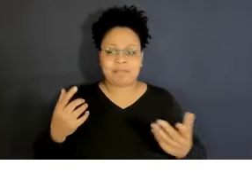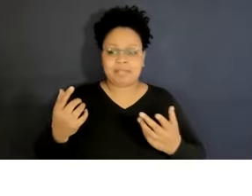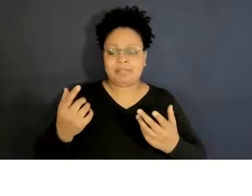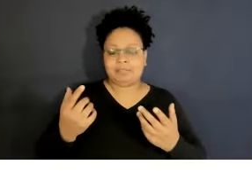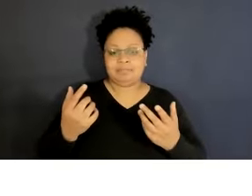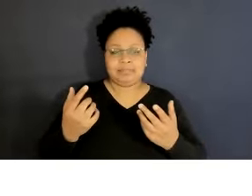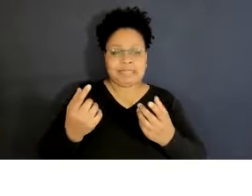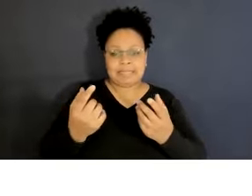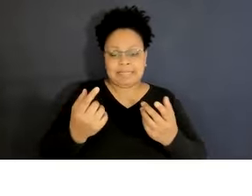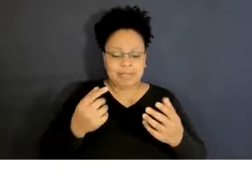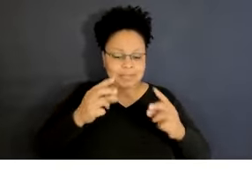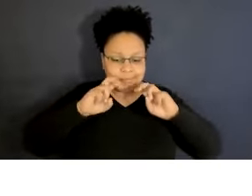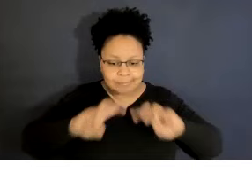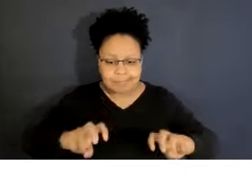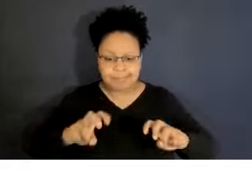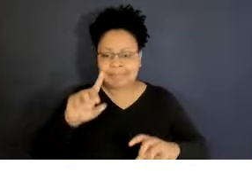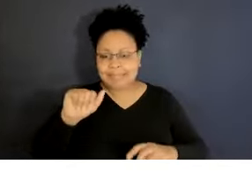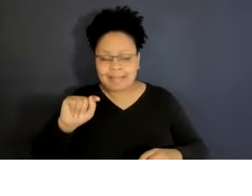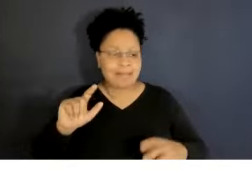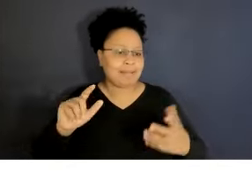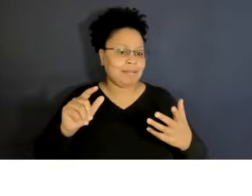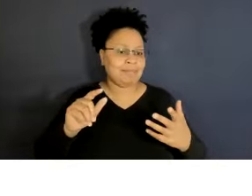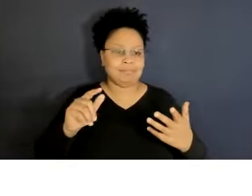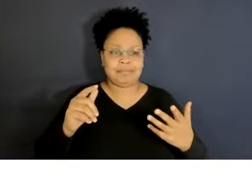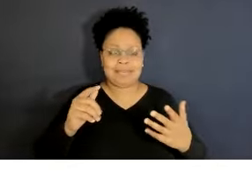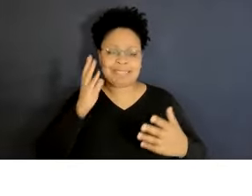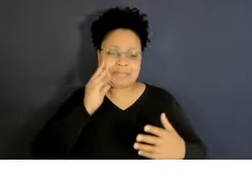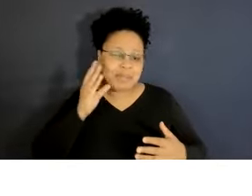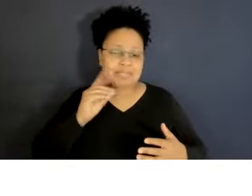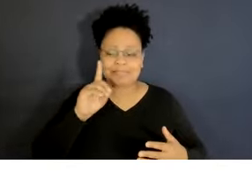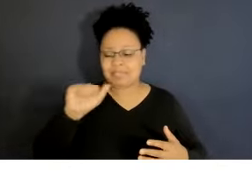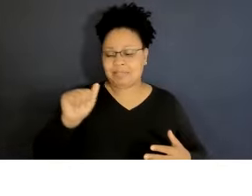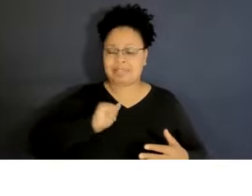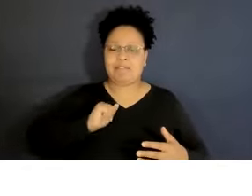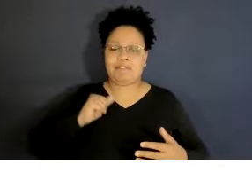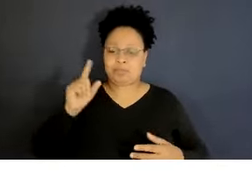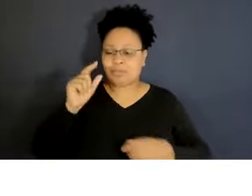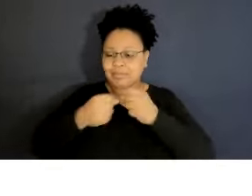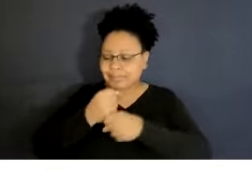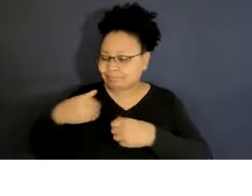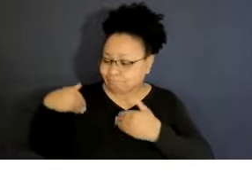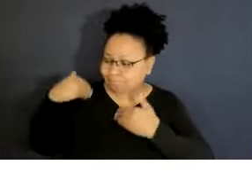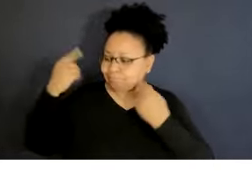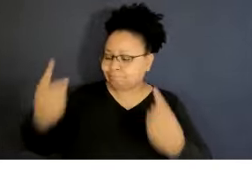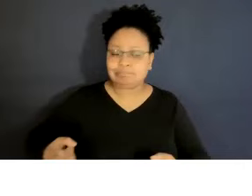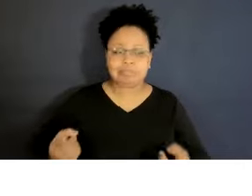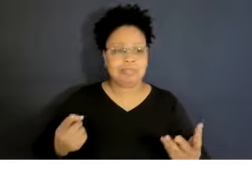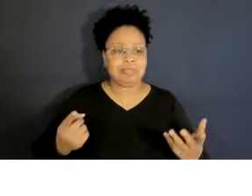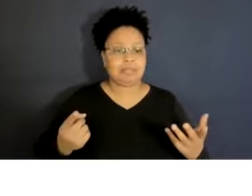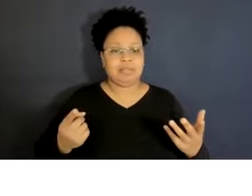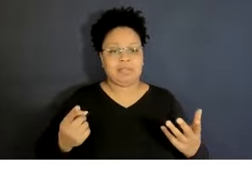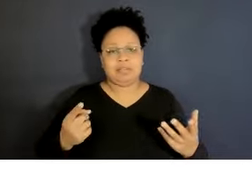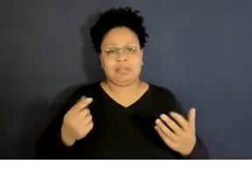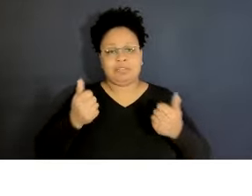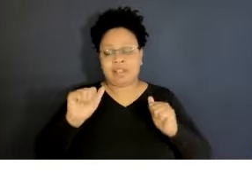it's tough. I wish we have more resources in how to navigate the dating world